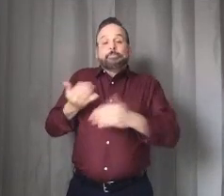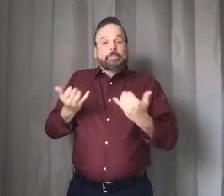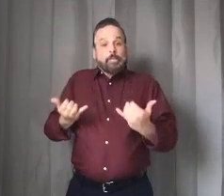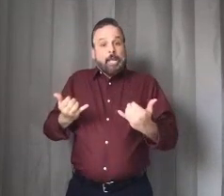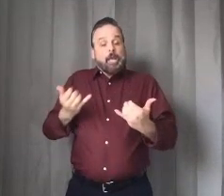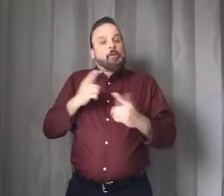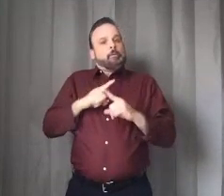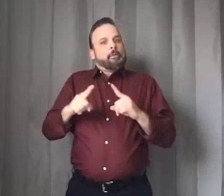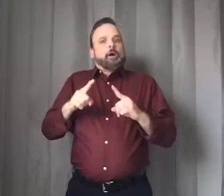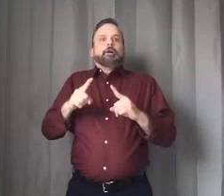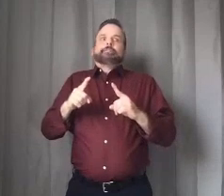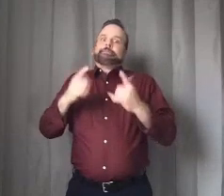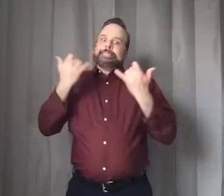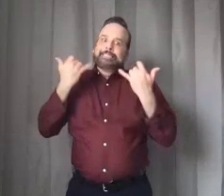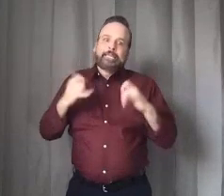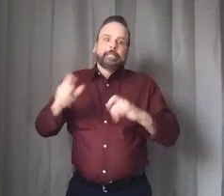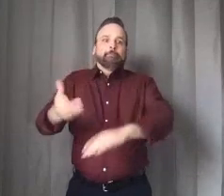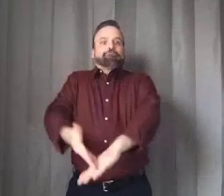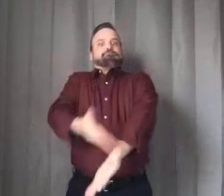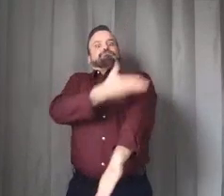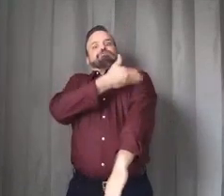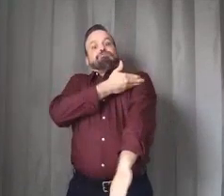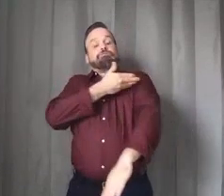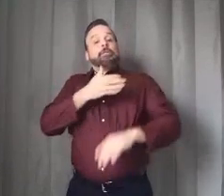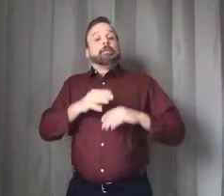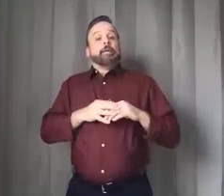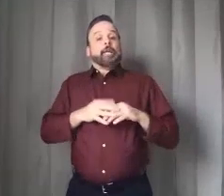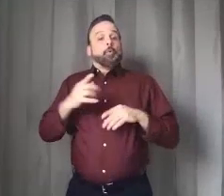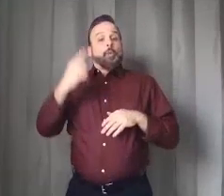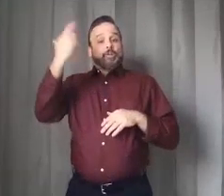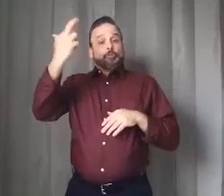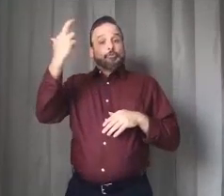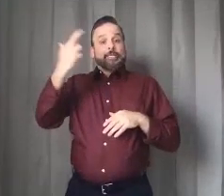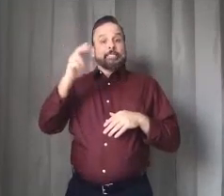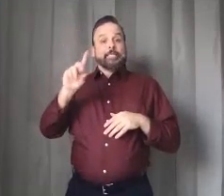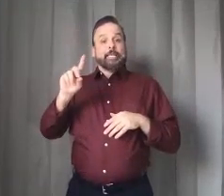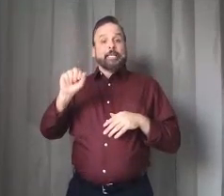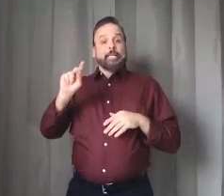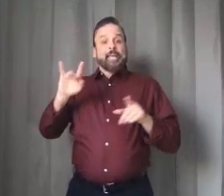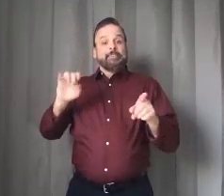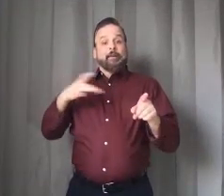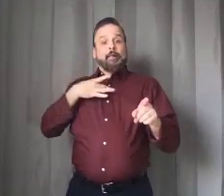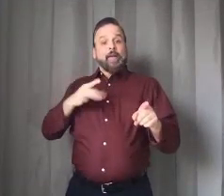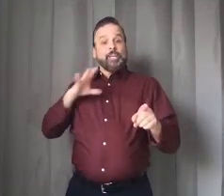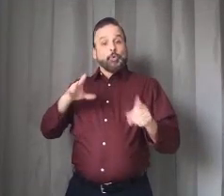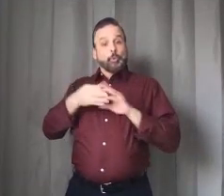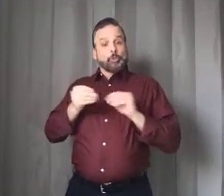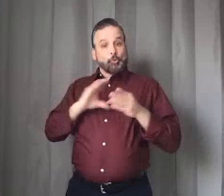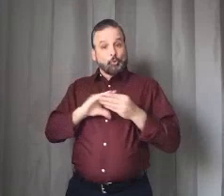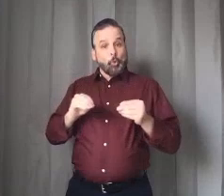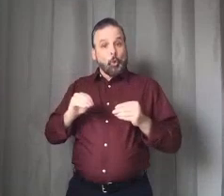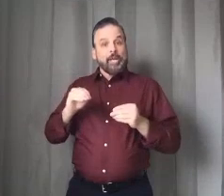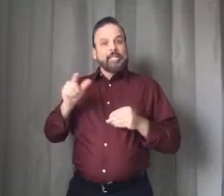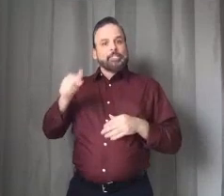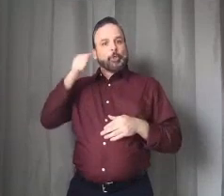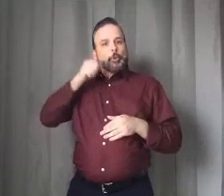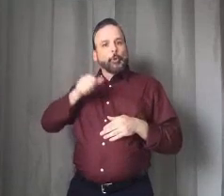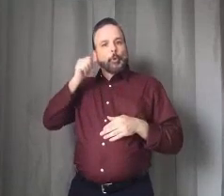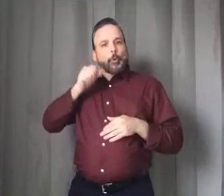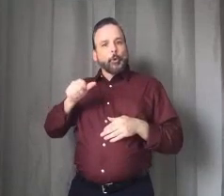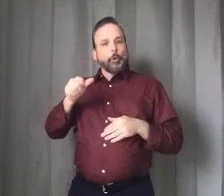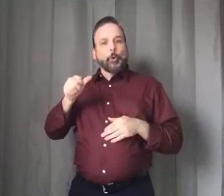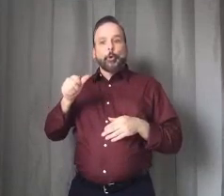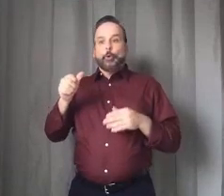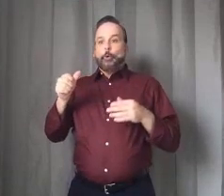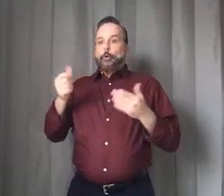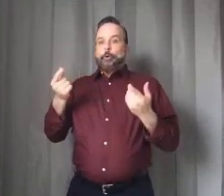still have a very long way to go. And that's one of the reasons, Danielle, that I liked your story so much, because it's a girl in a